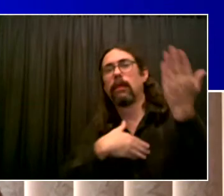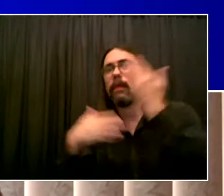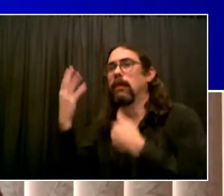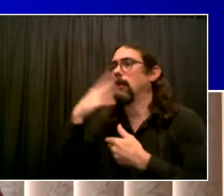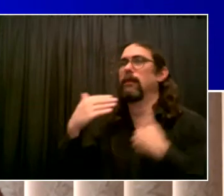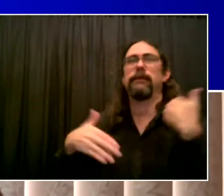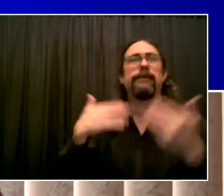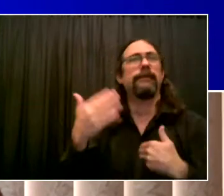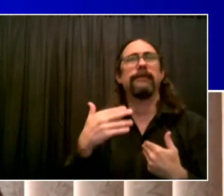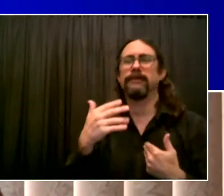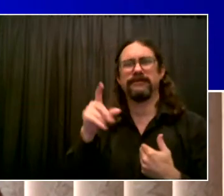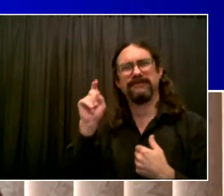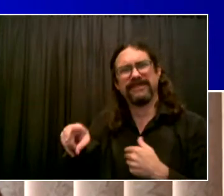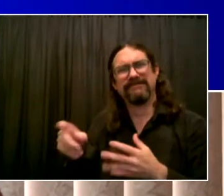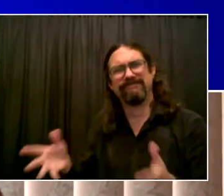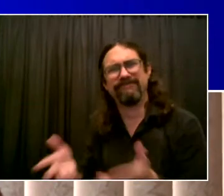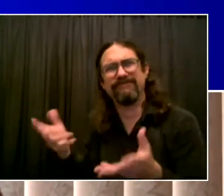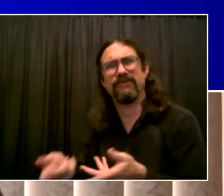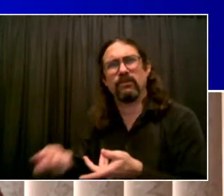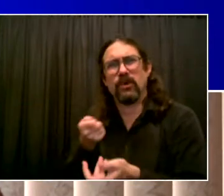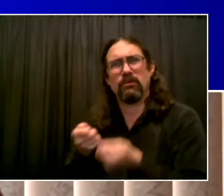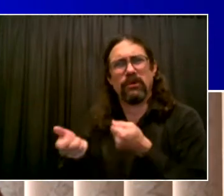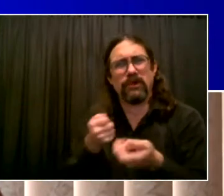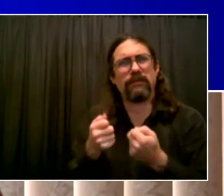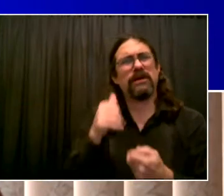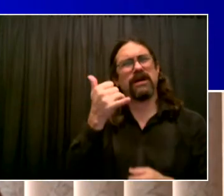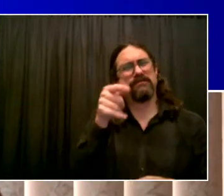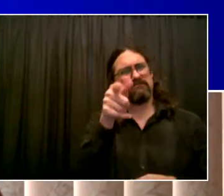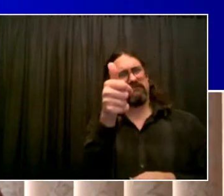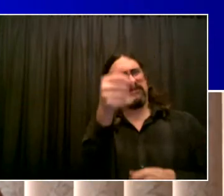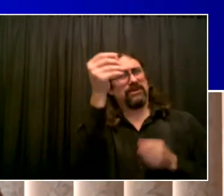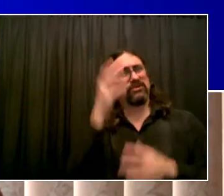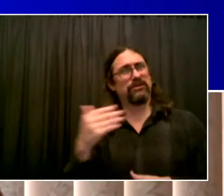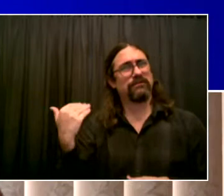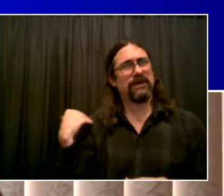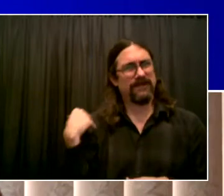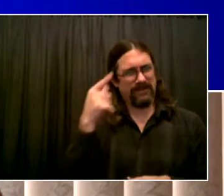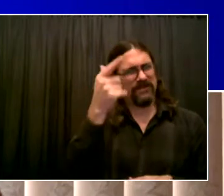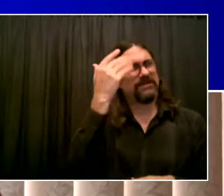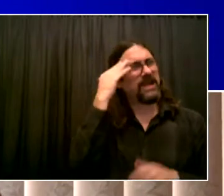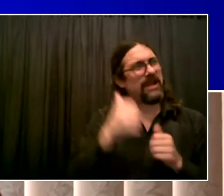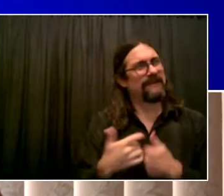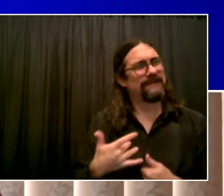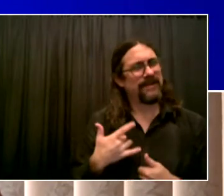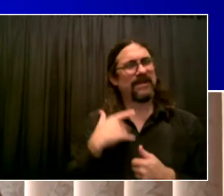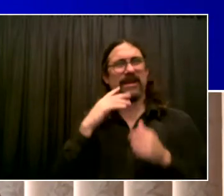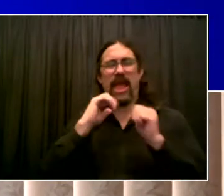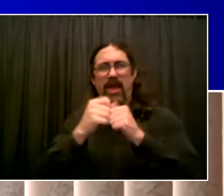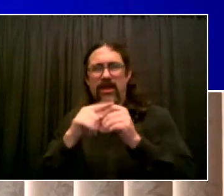experience to find those kids and support those kids who've been left out under previous approaches.